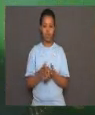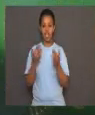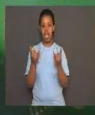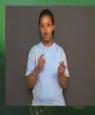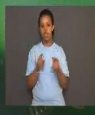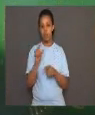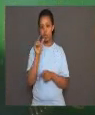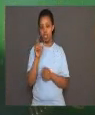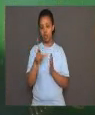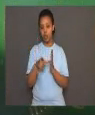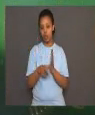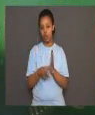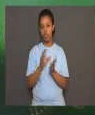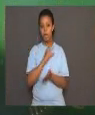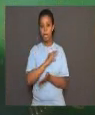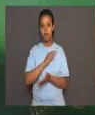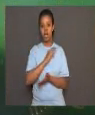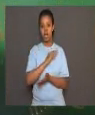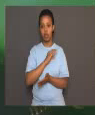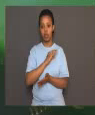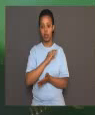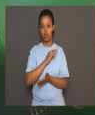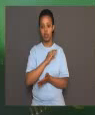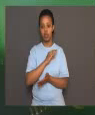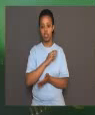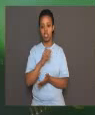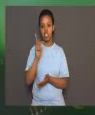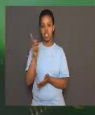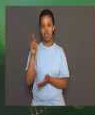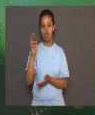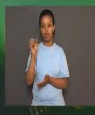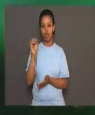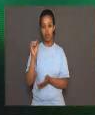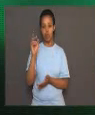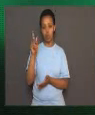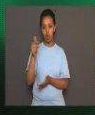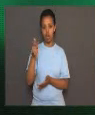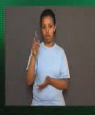a few of the characteristics of prokaryotic cells.